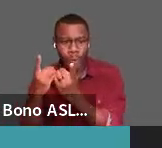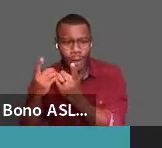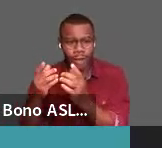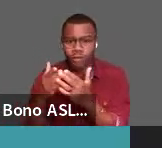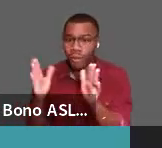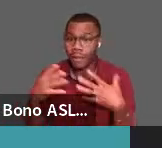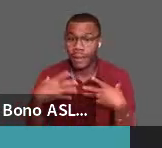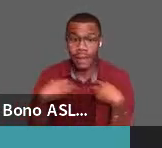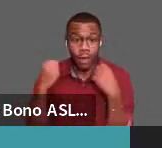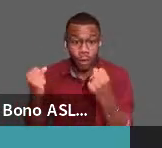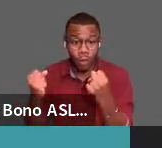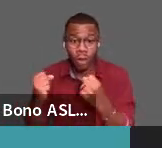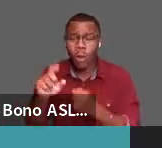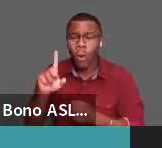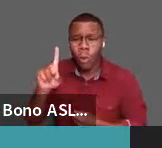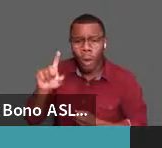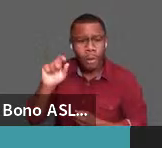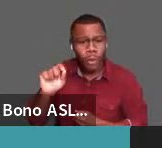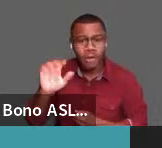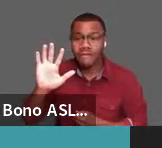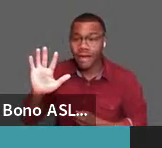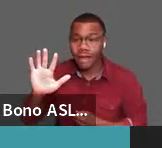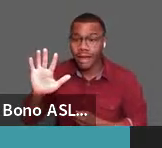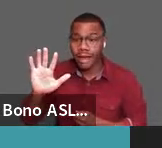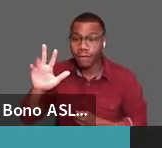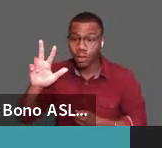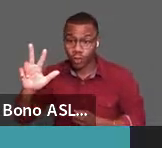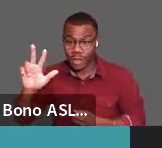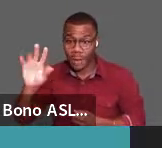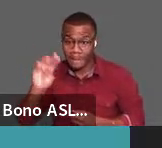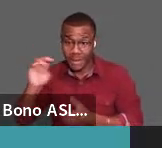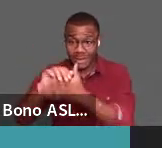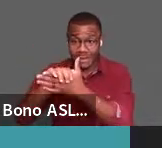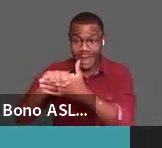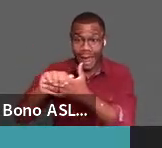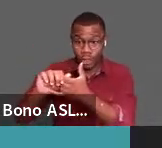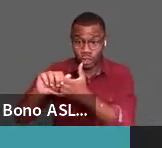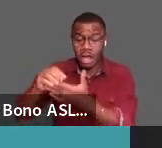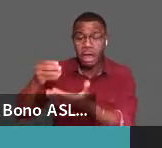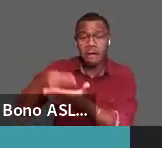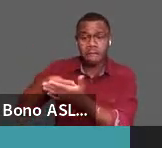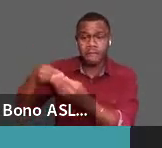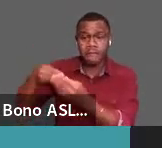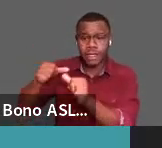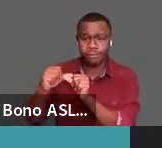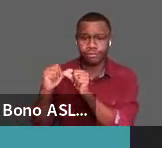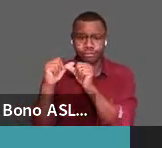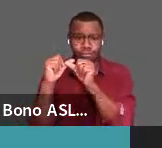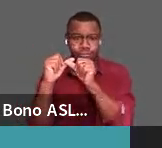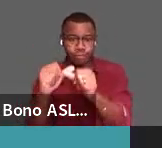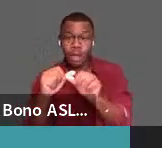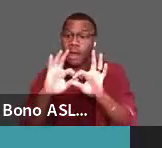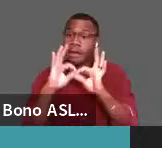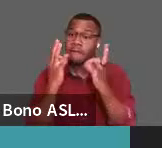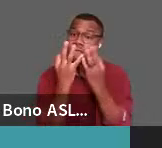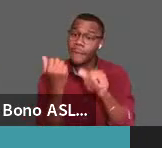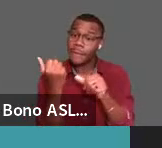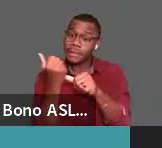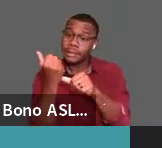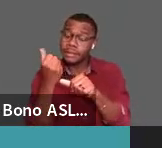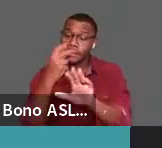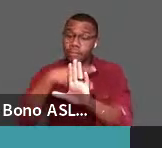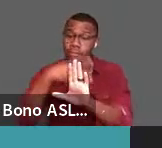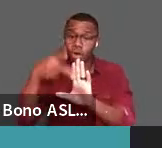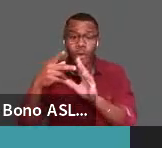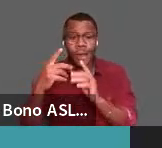million of ongoing funding. For those of you who don't know, the Family Assistance Program is aimed at improving compassionate communication